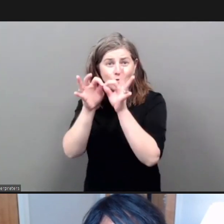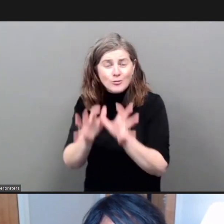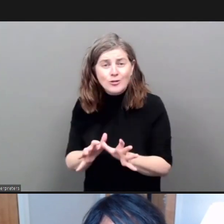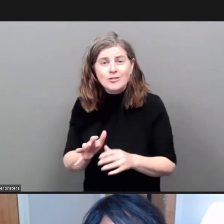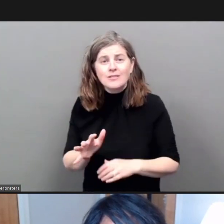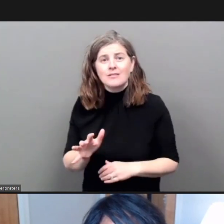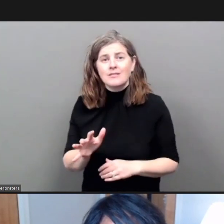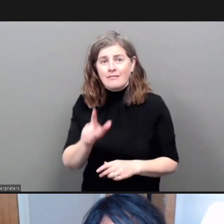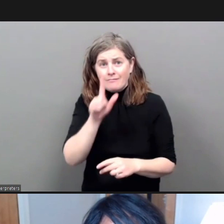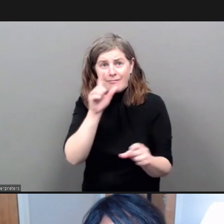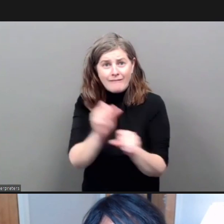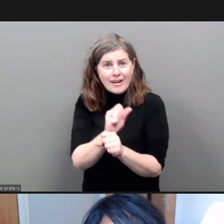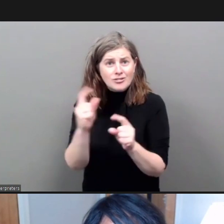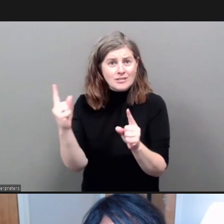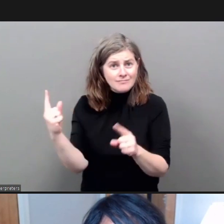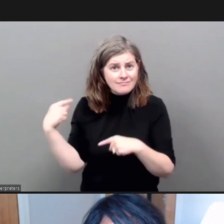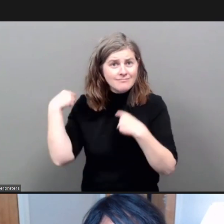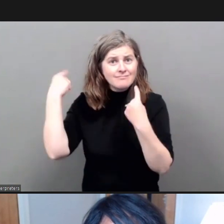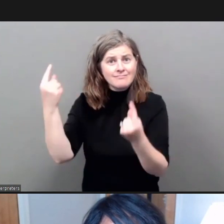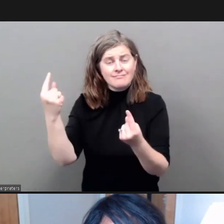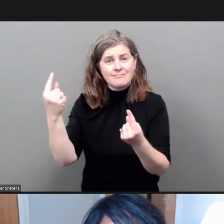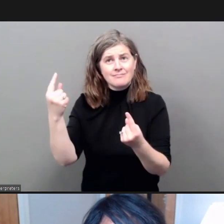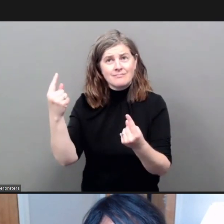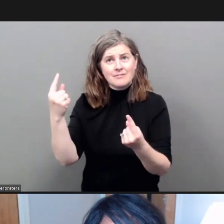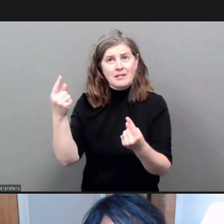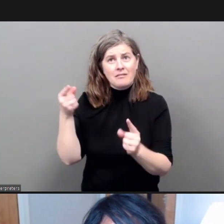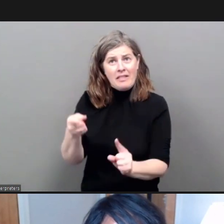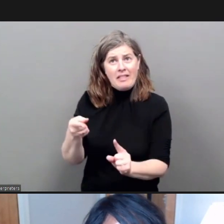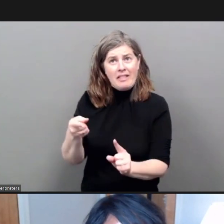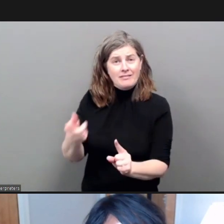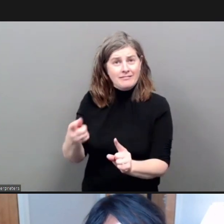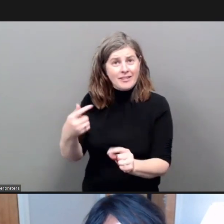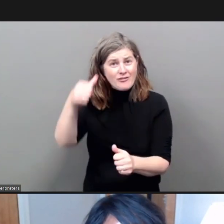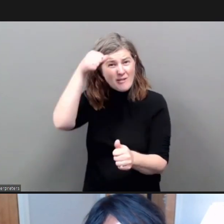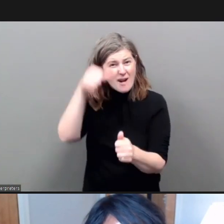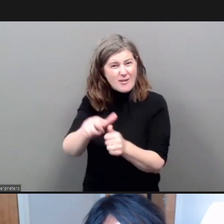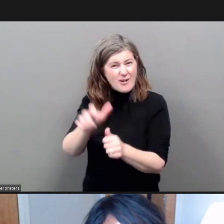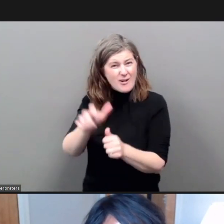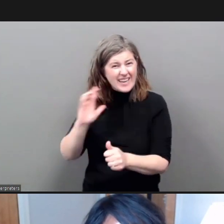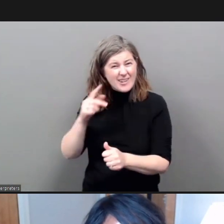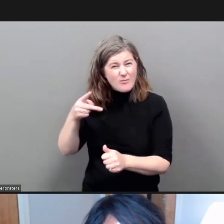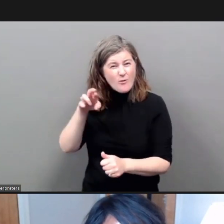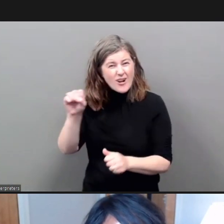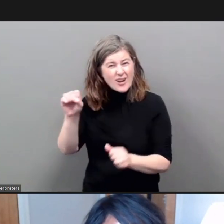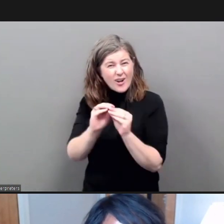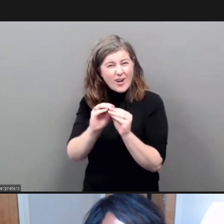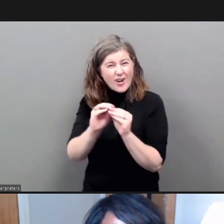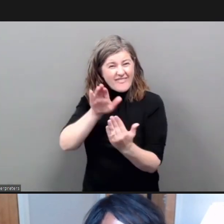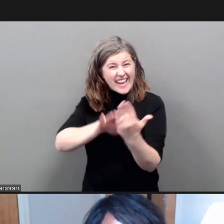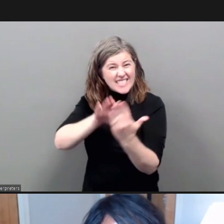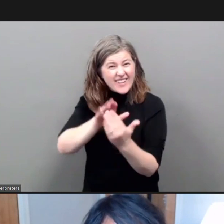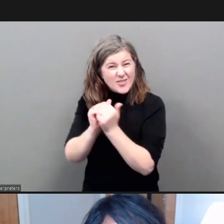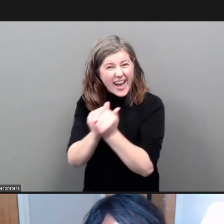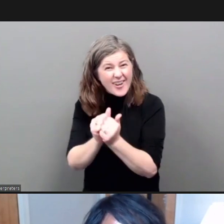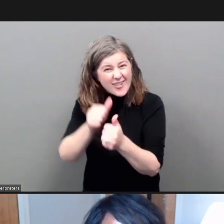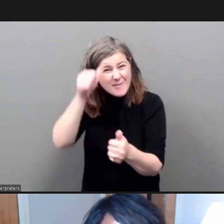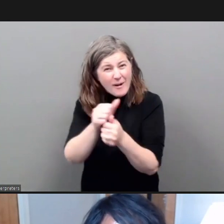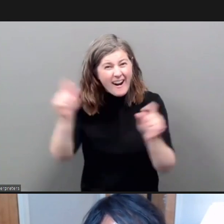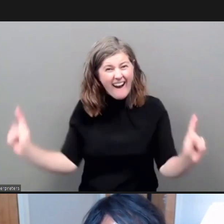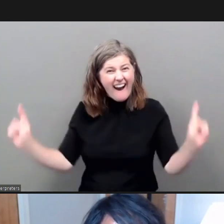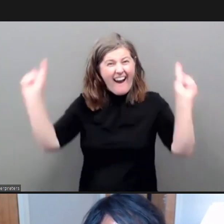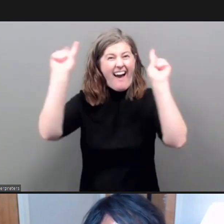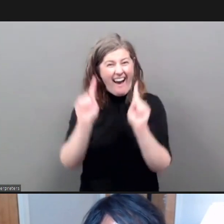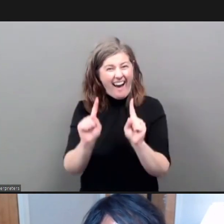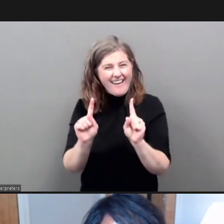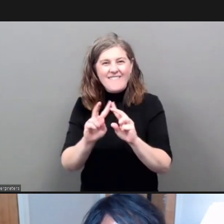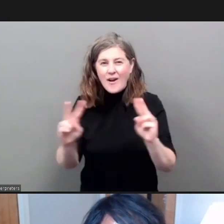have actually been They were there back. Hey, you guys remember when we did press conferences in person together? So some very